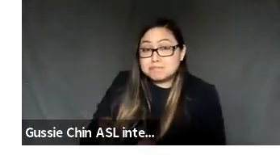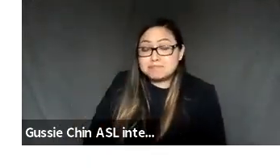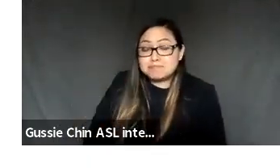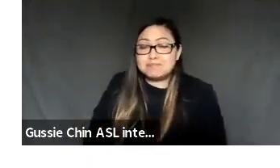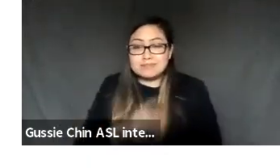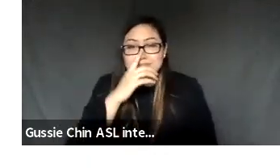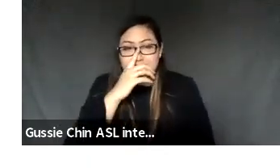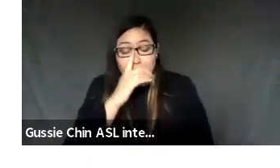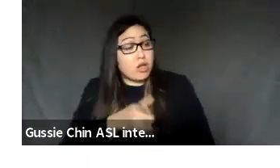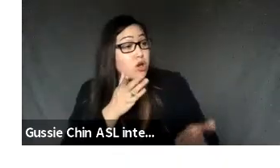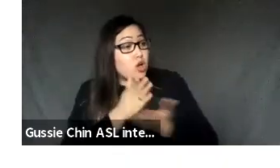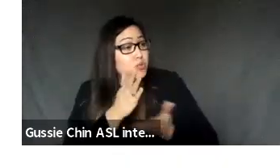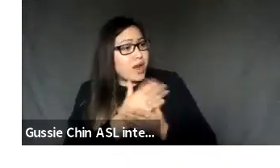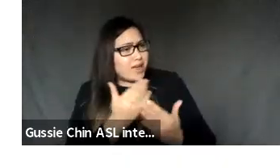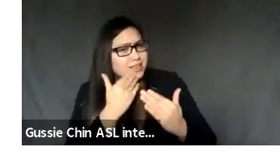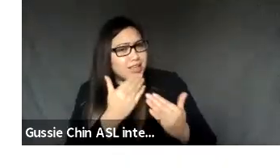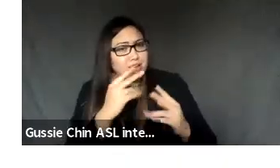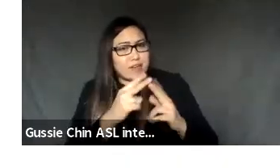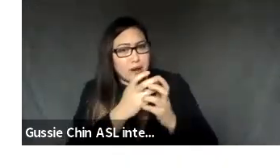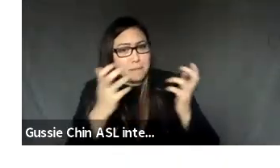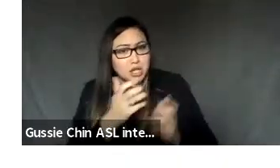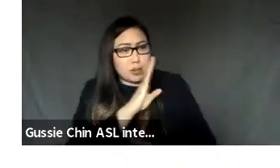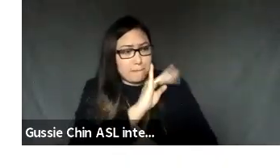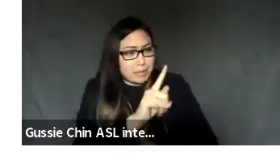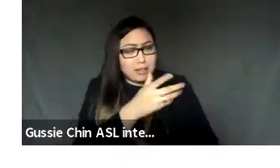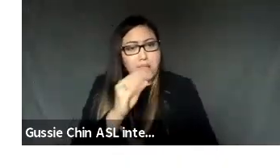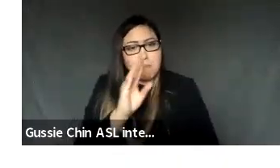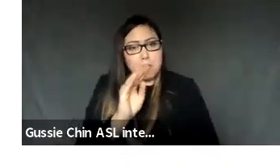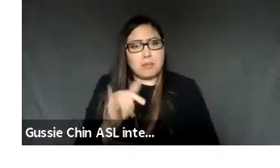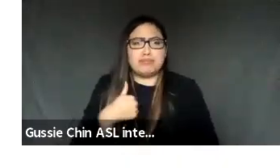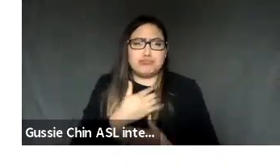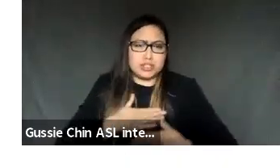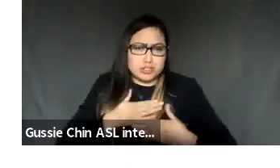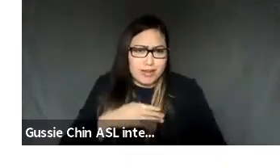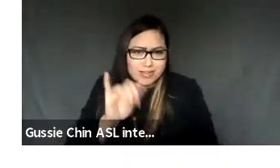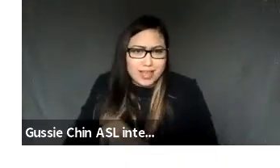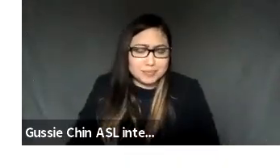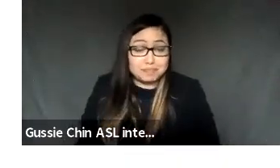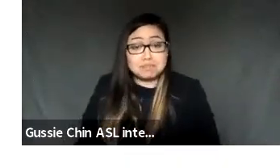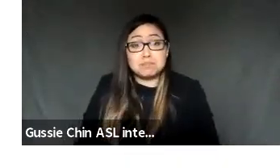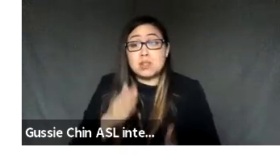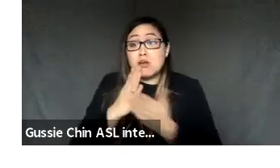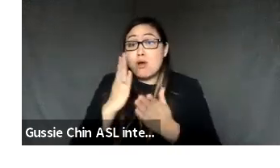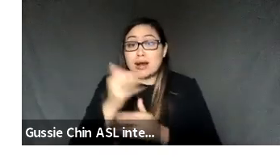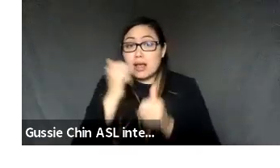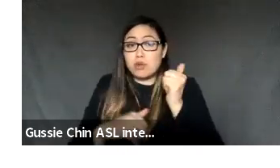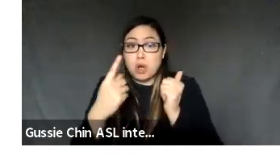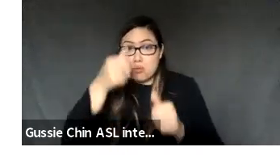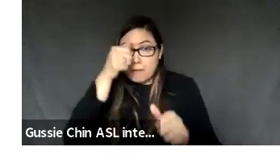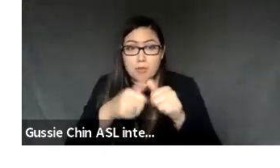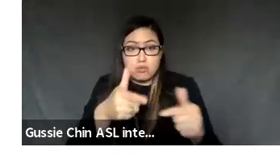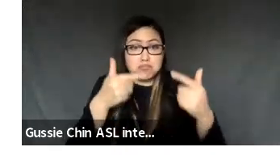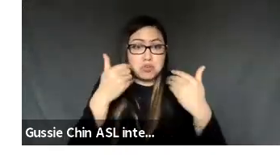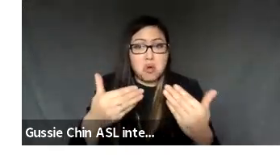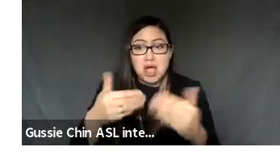All right. Thank you very much, Bill and Bobby. Appreciate all of that. All right, everyone, please remember to submit your questions in the